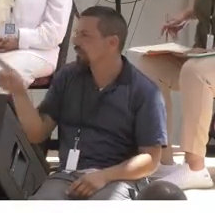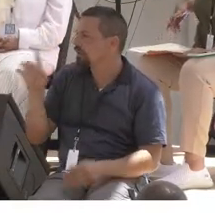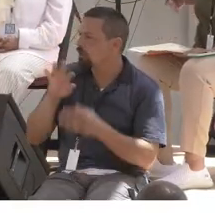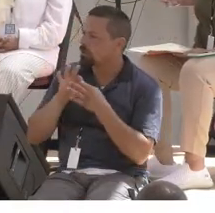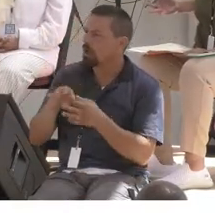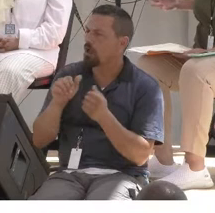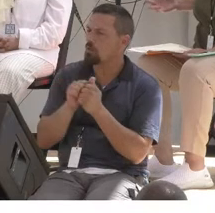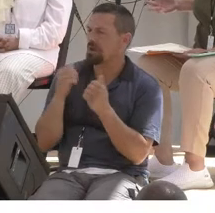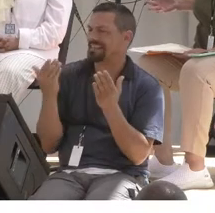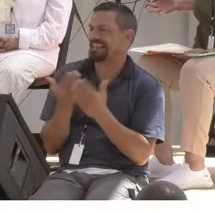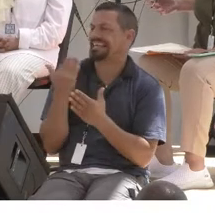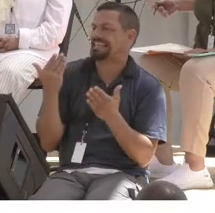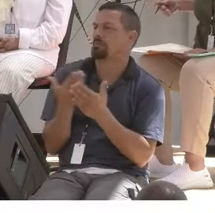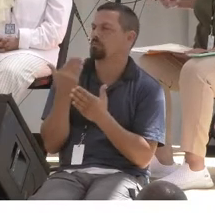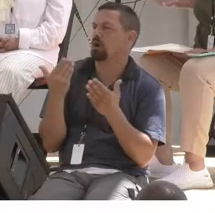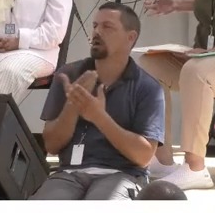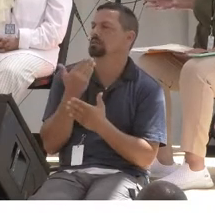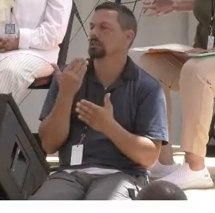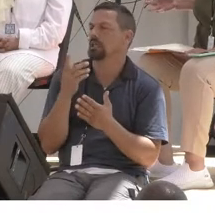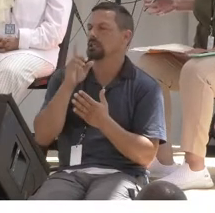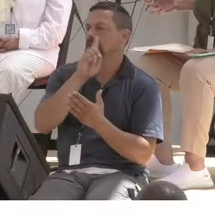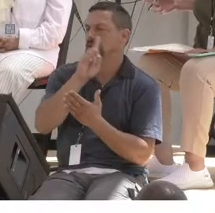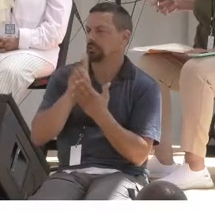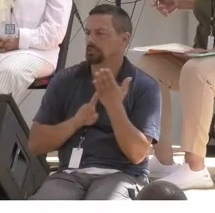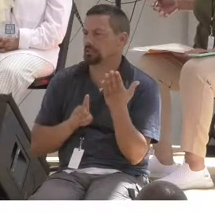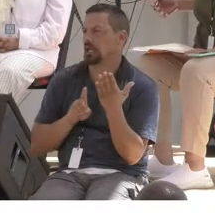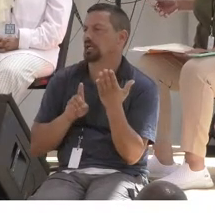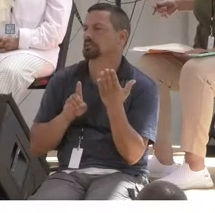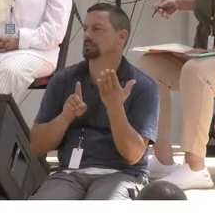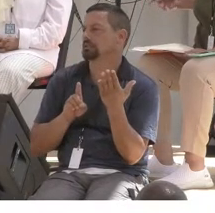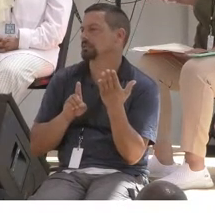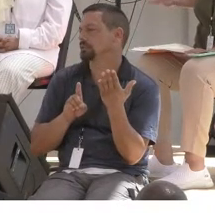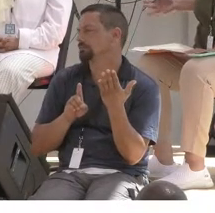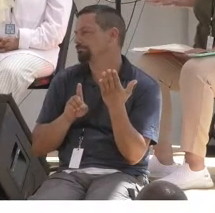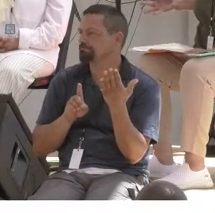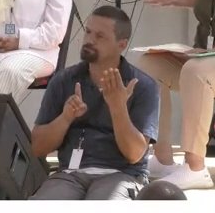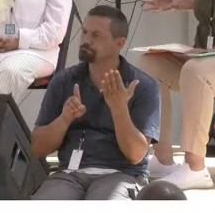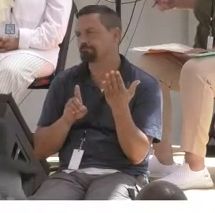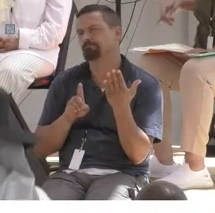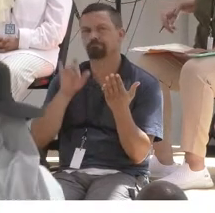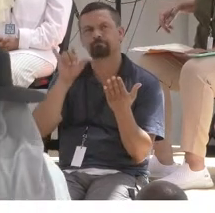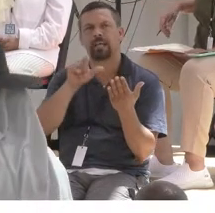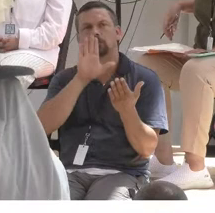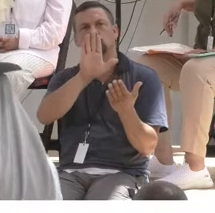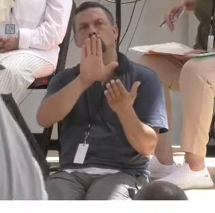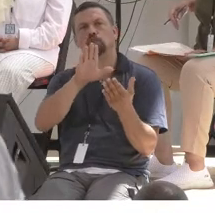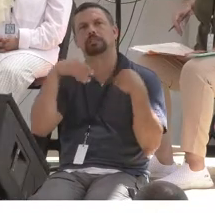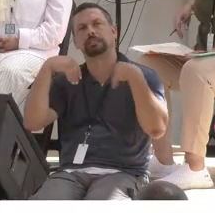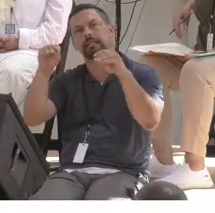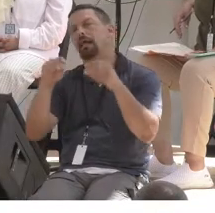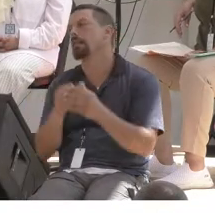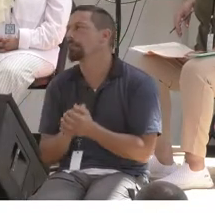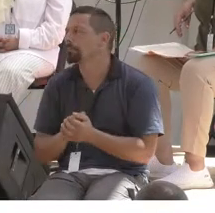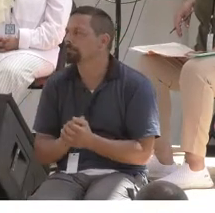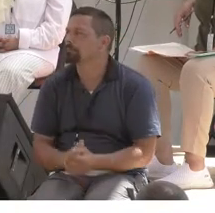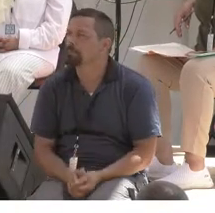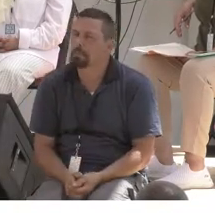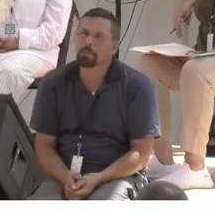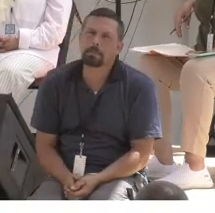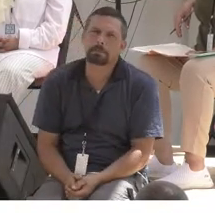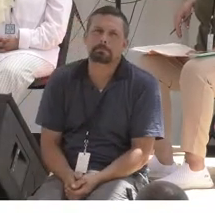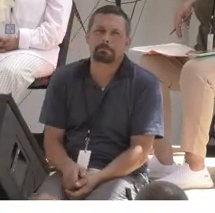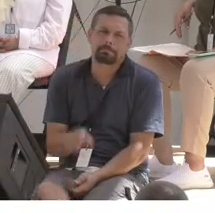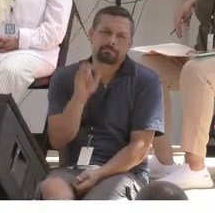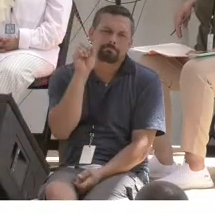in terms of contemporizing the designs that that you sell through FBMI? Yeah, I think it's one of our